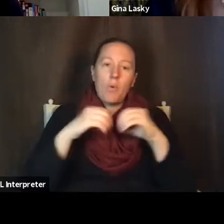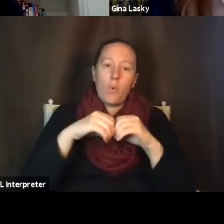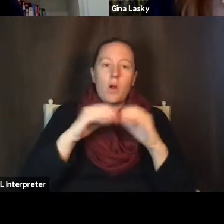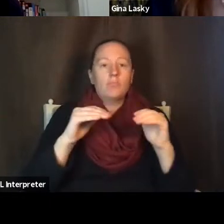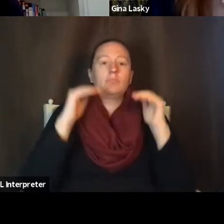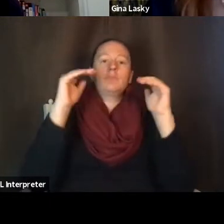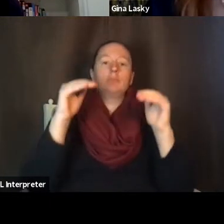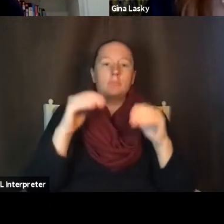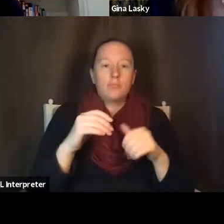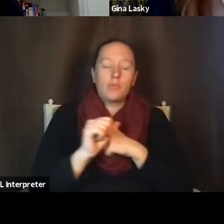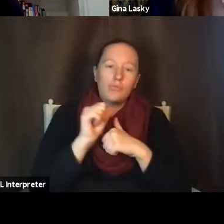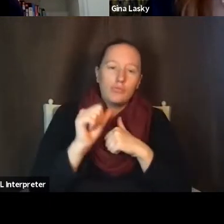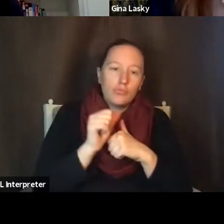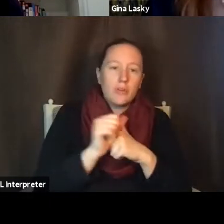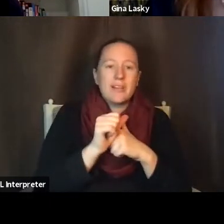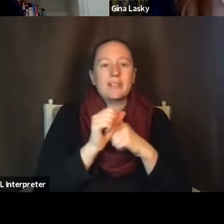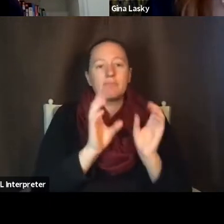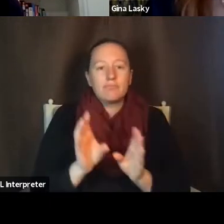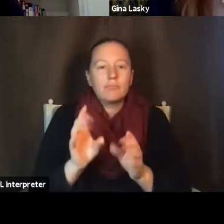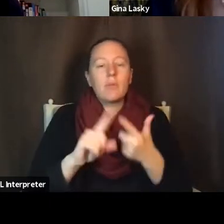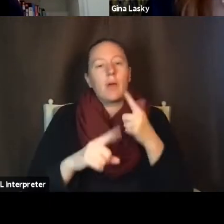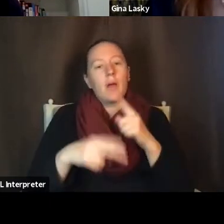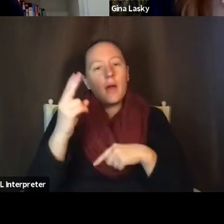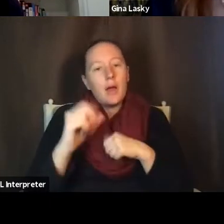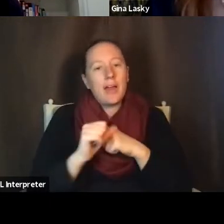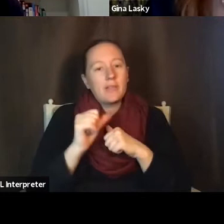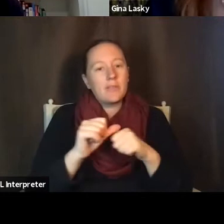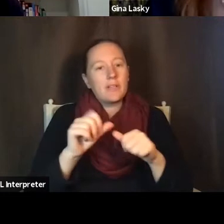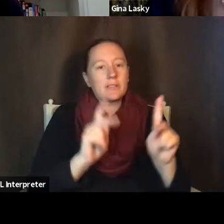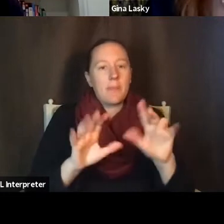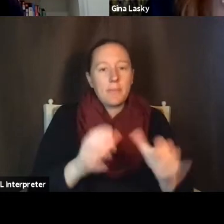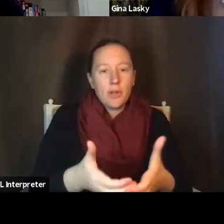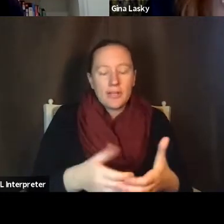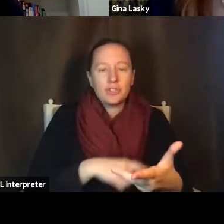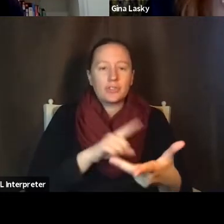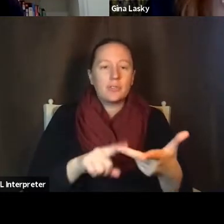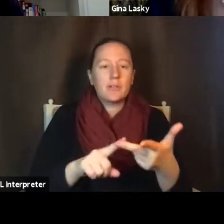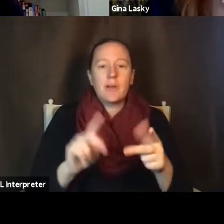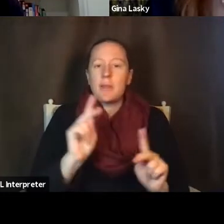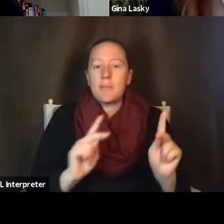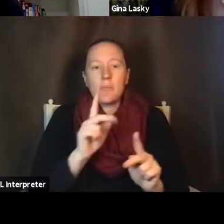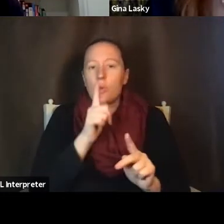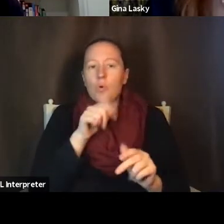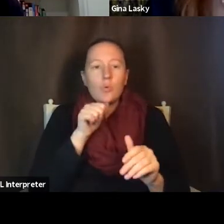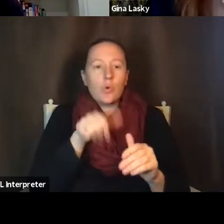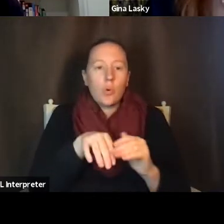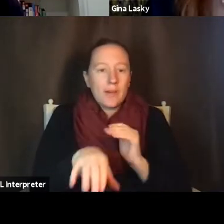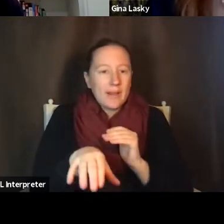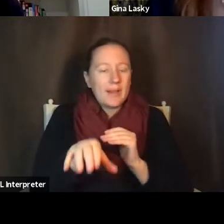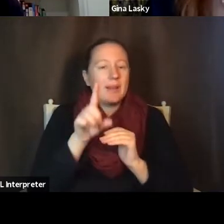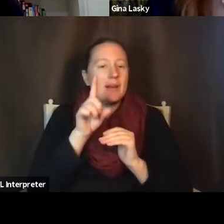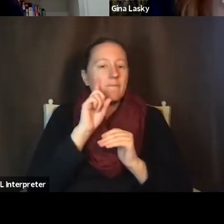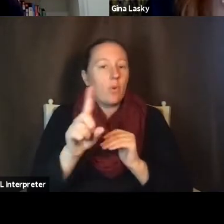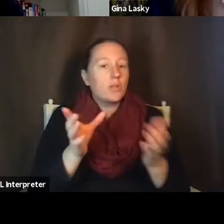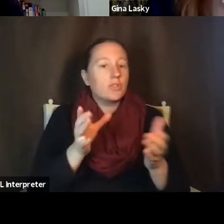risk stratification, looking at highest risk populations, looking at the populations who do not come into services but are at high risk and in need of